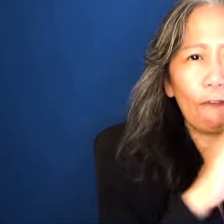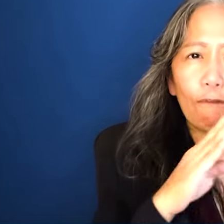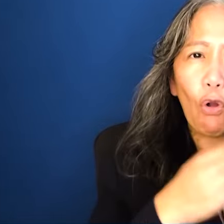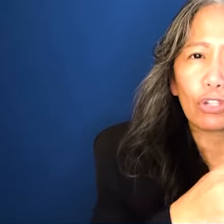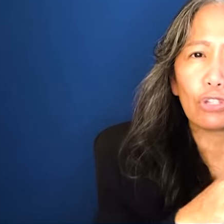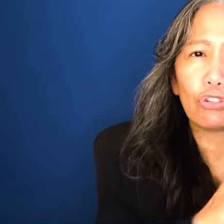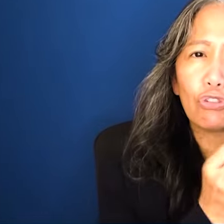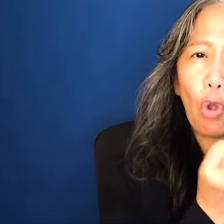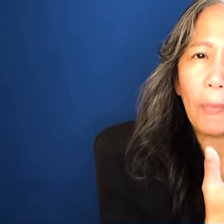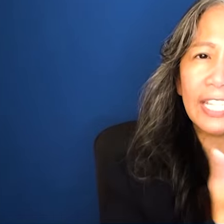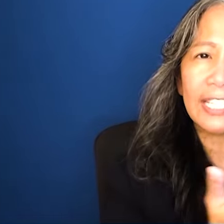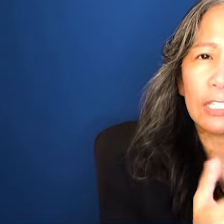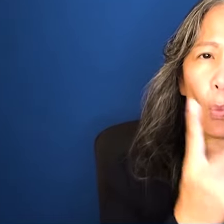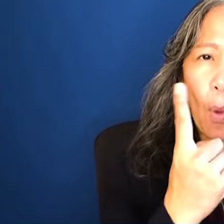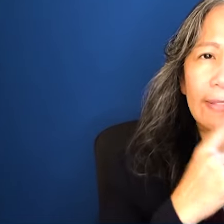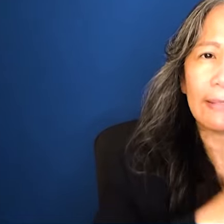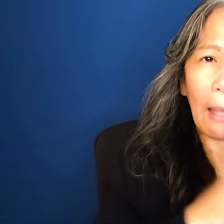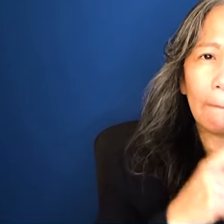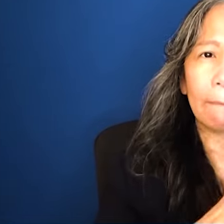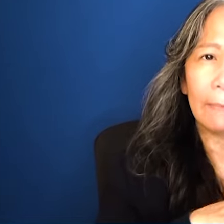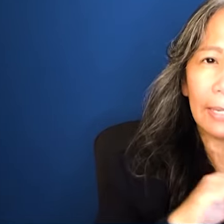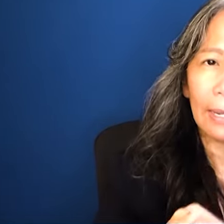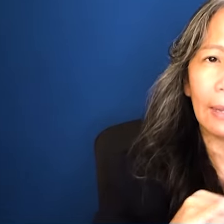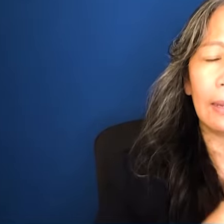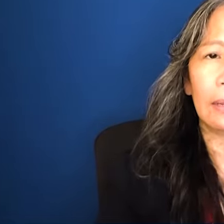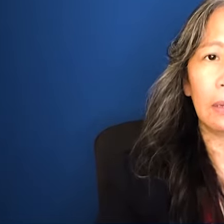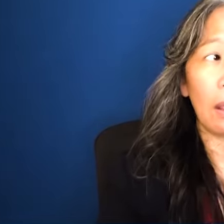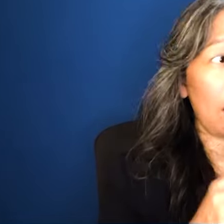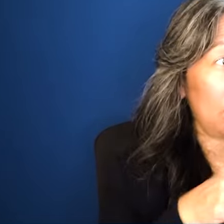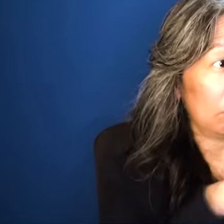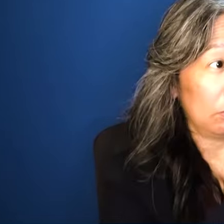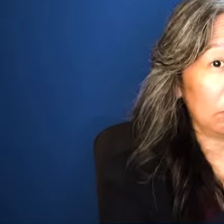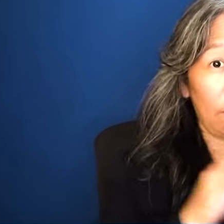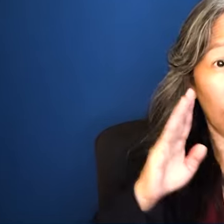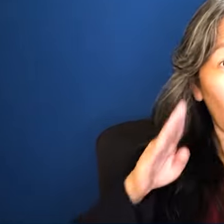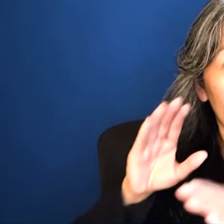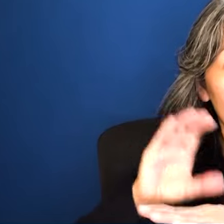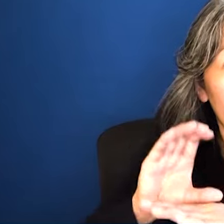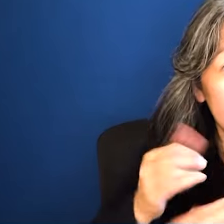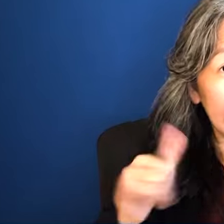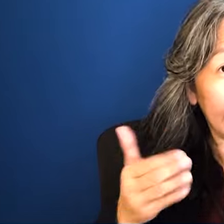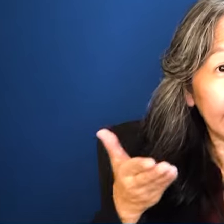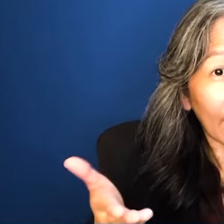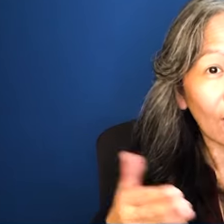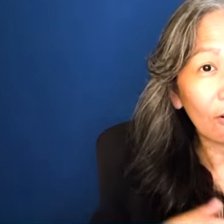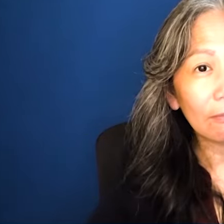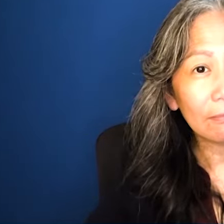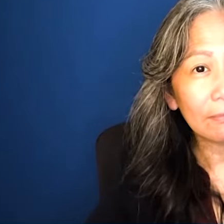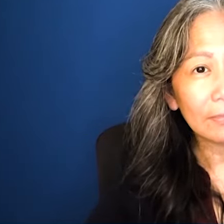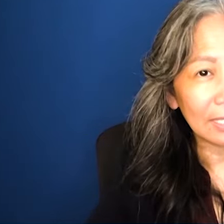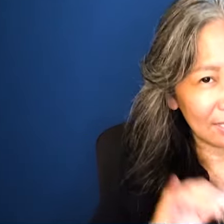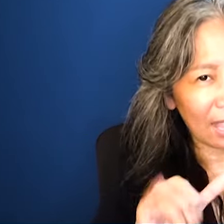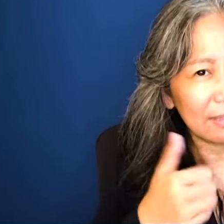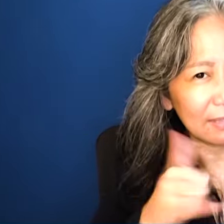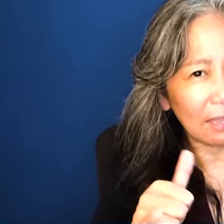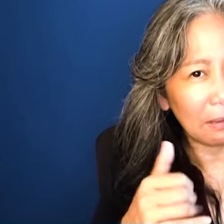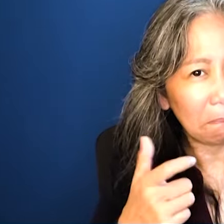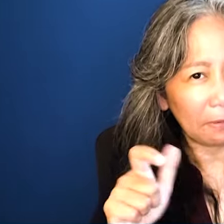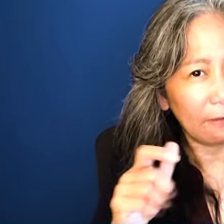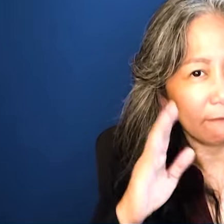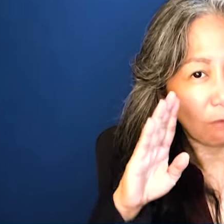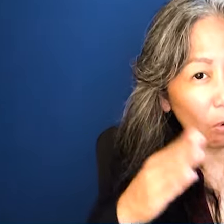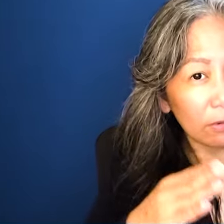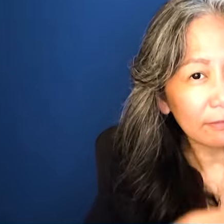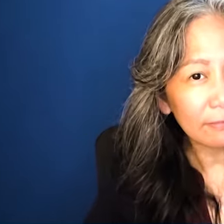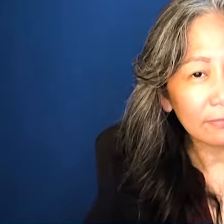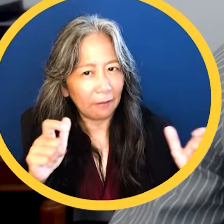Their focus is on so many things at one time. But is their focus on church still there? Is that still a big